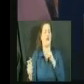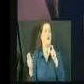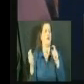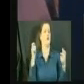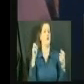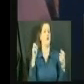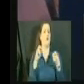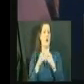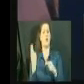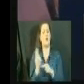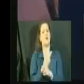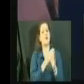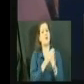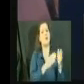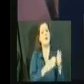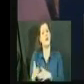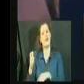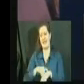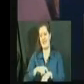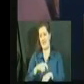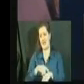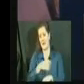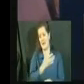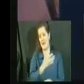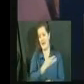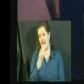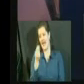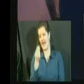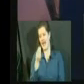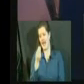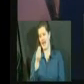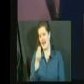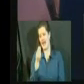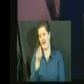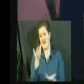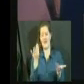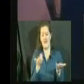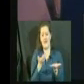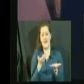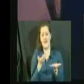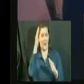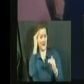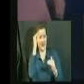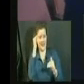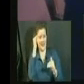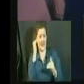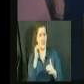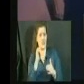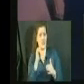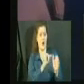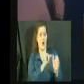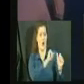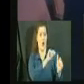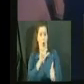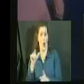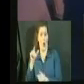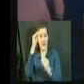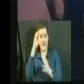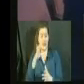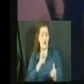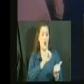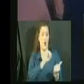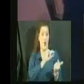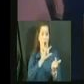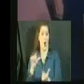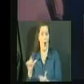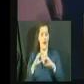uses planning time, and not only that, but the expectation is that all the teachers and all the classes are at